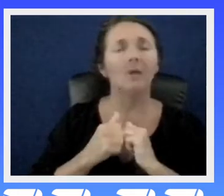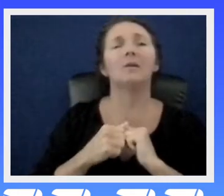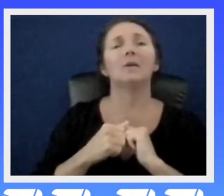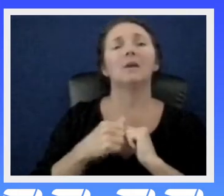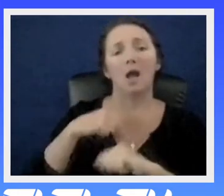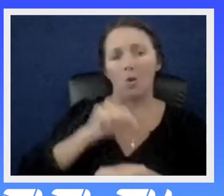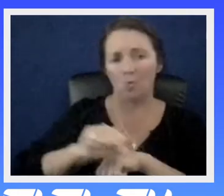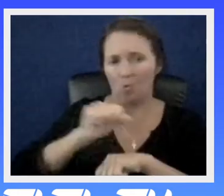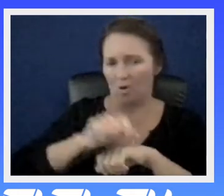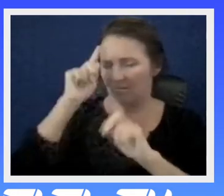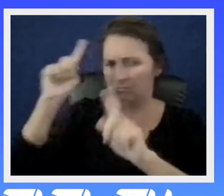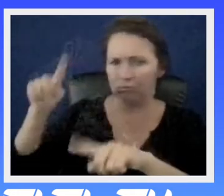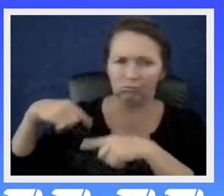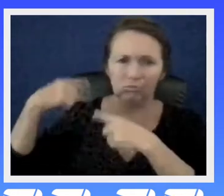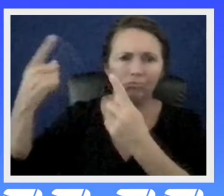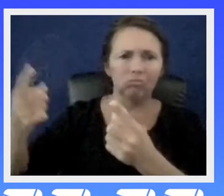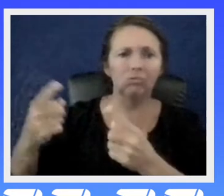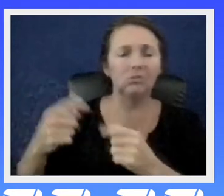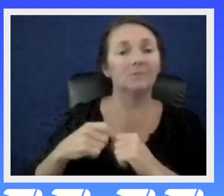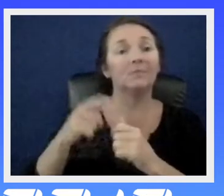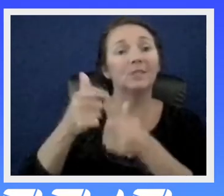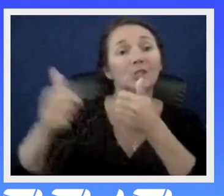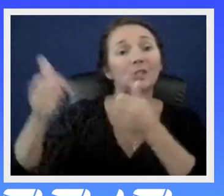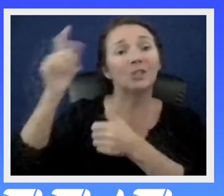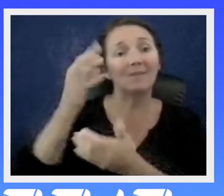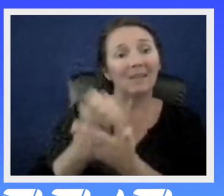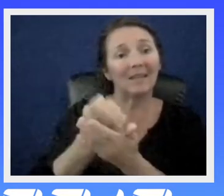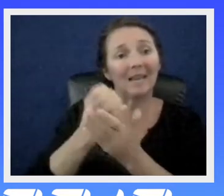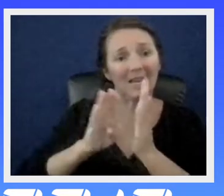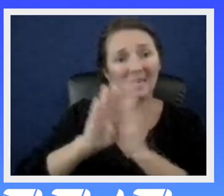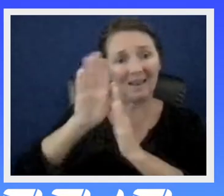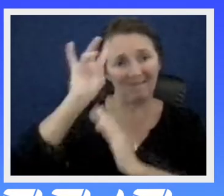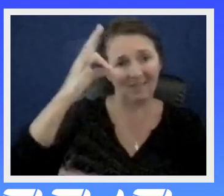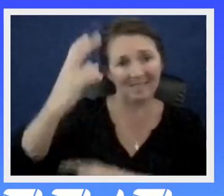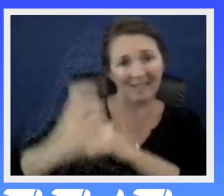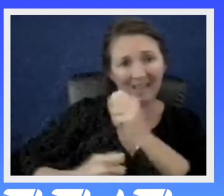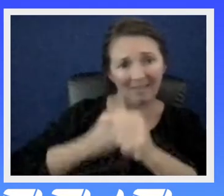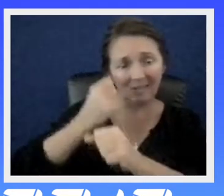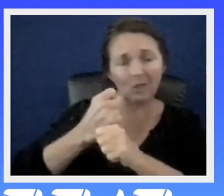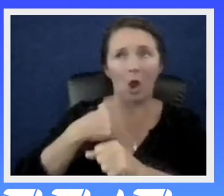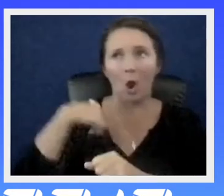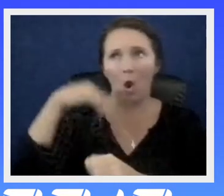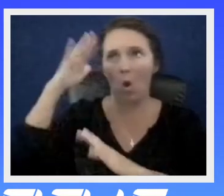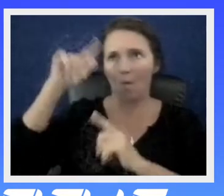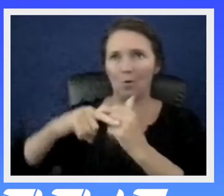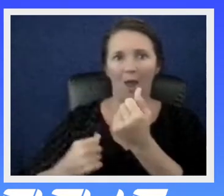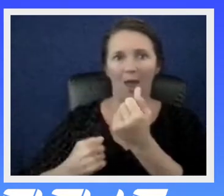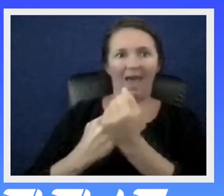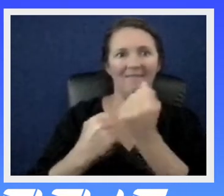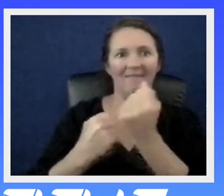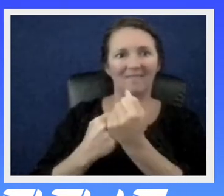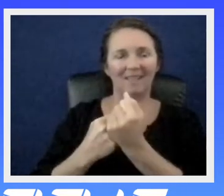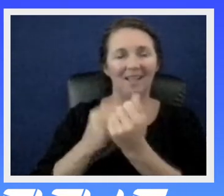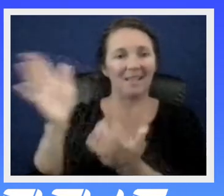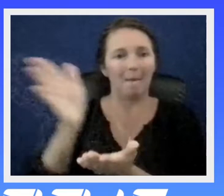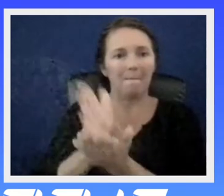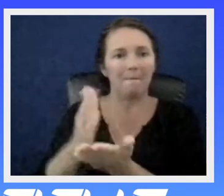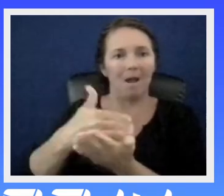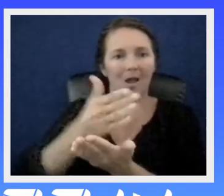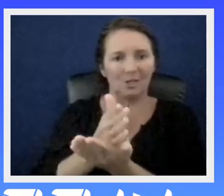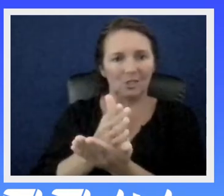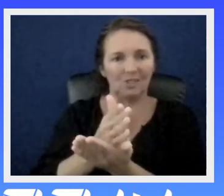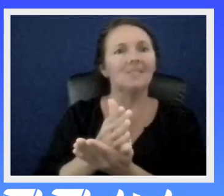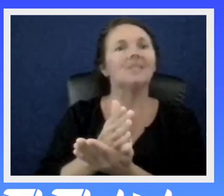long time. As chief of economic development for the last 7 years, I helped to advocate to increase the budget of the Boston